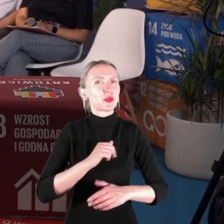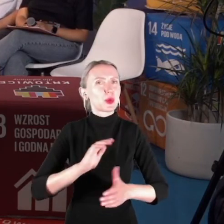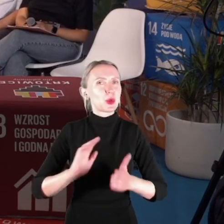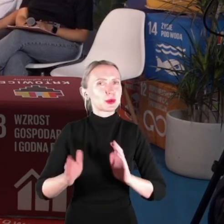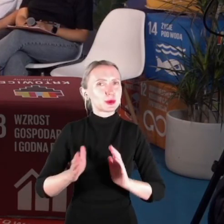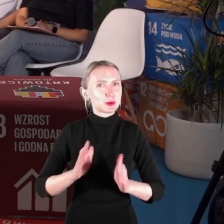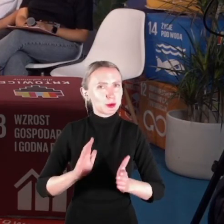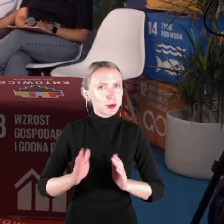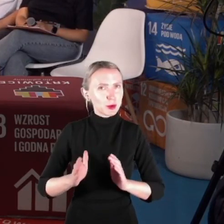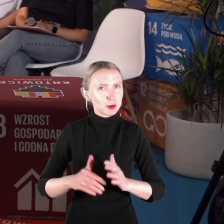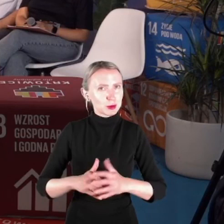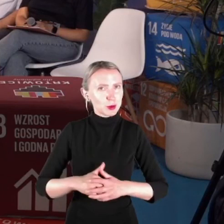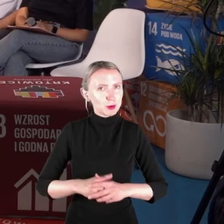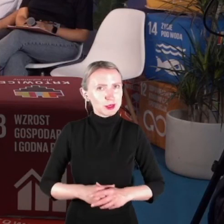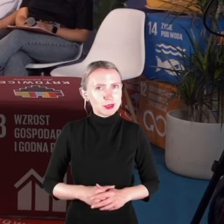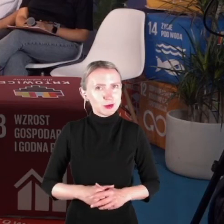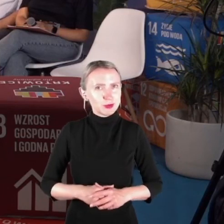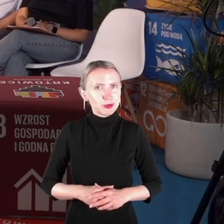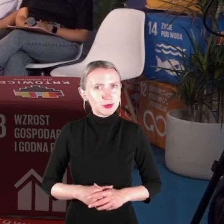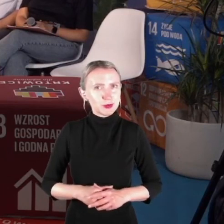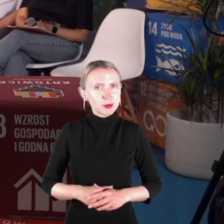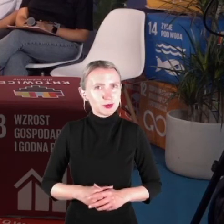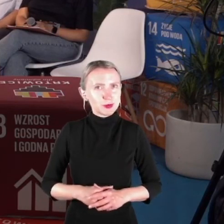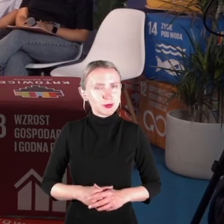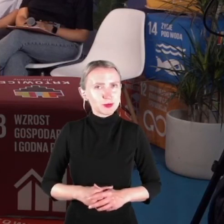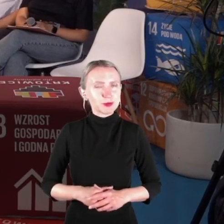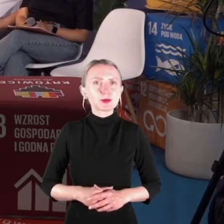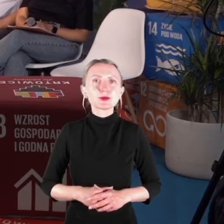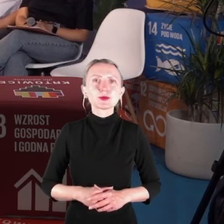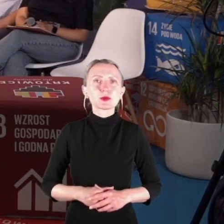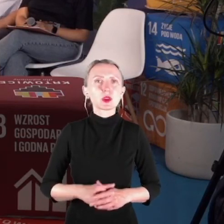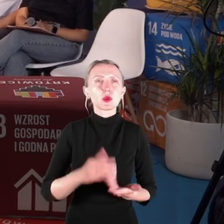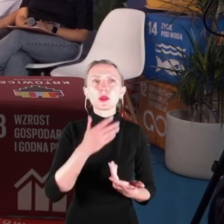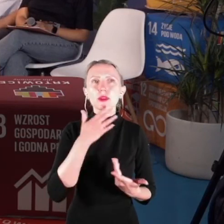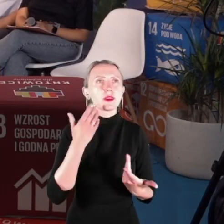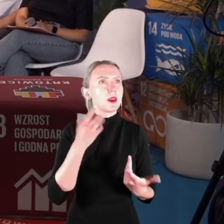culturally profiled, so that we're protecting the dignity and the